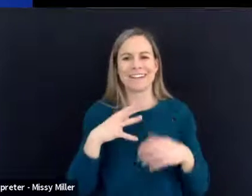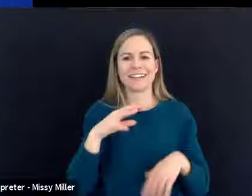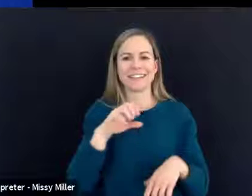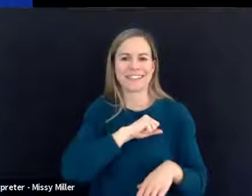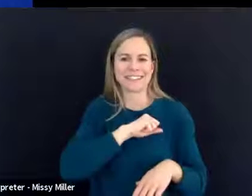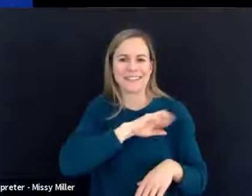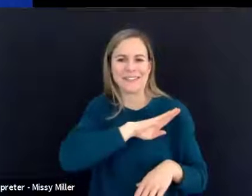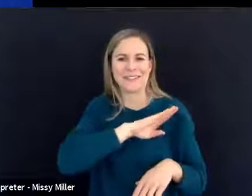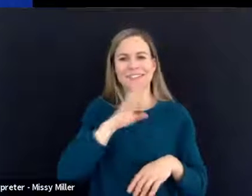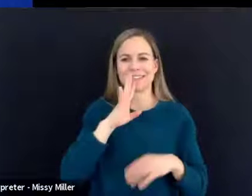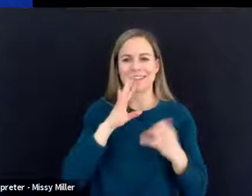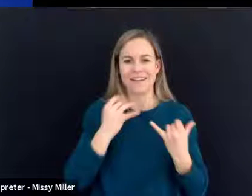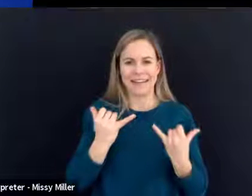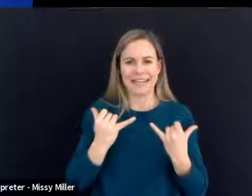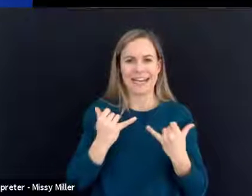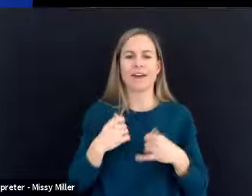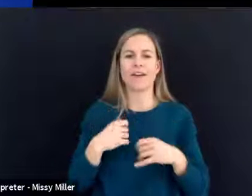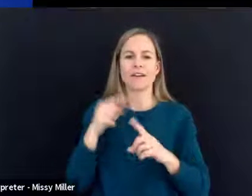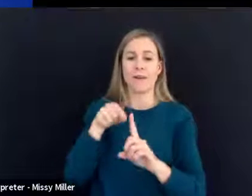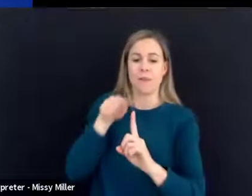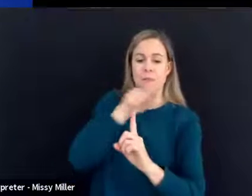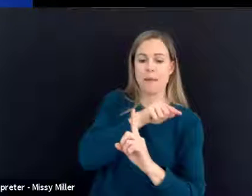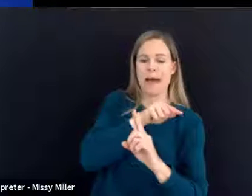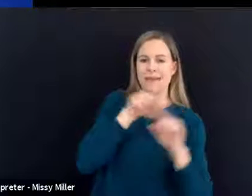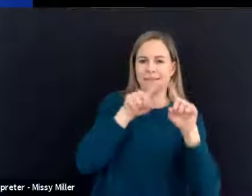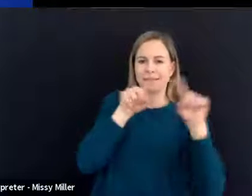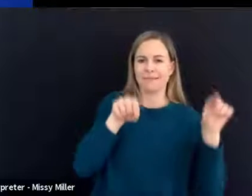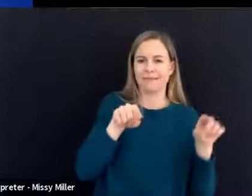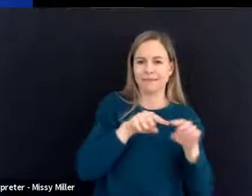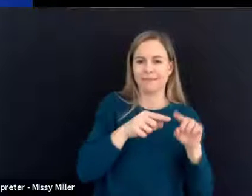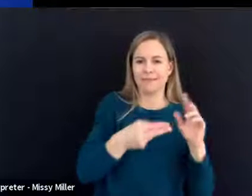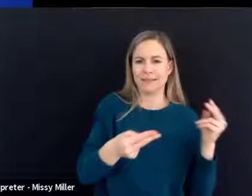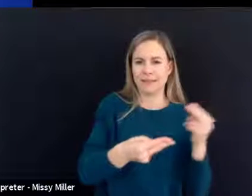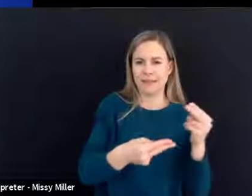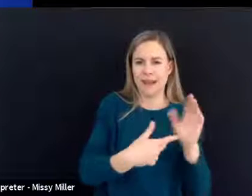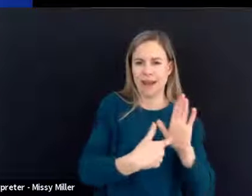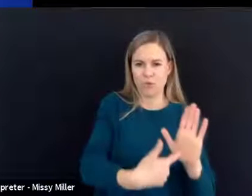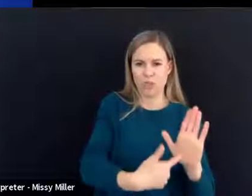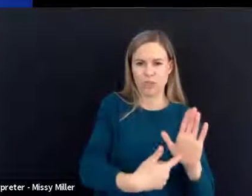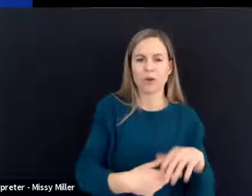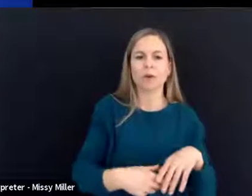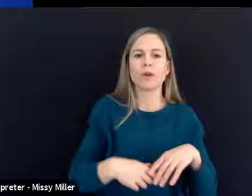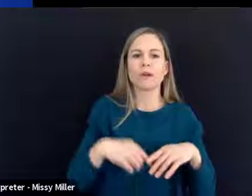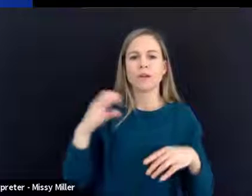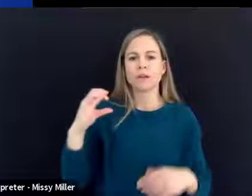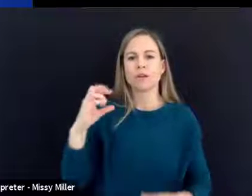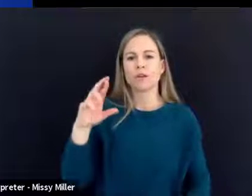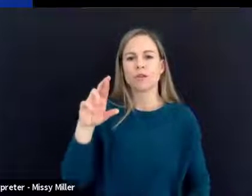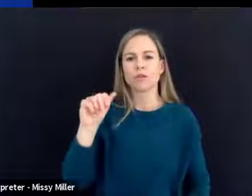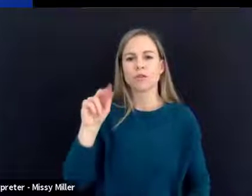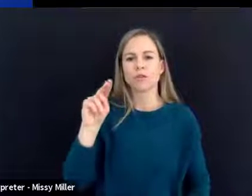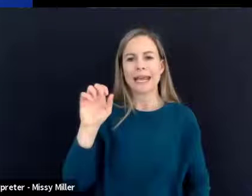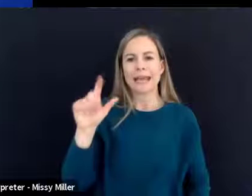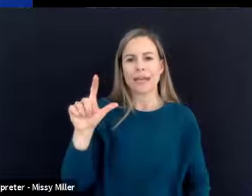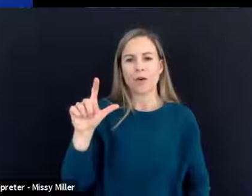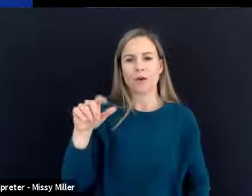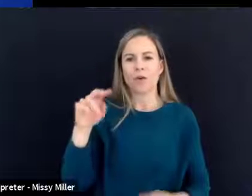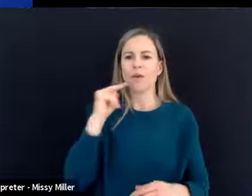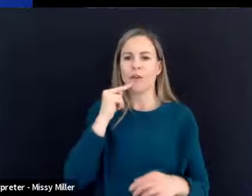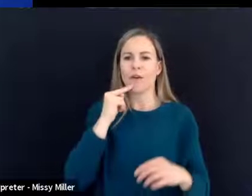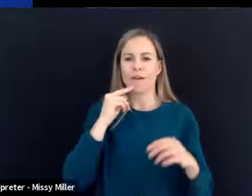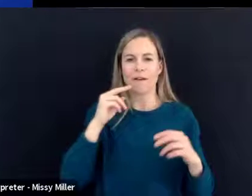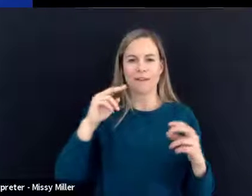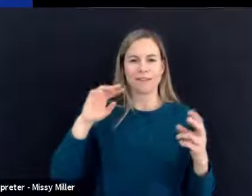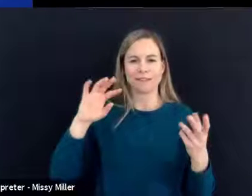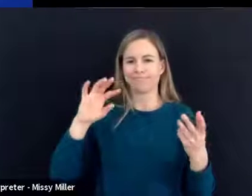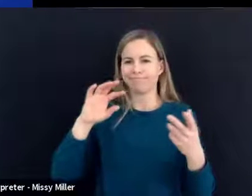In one of the previous slides that Megan reviewed with you, she said that cranial nerve anomalies are really one